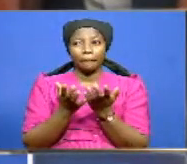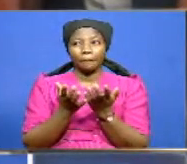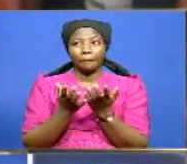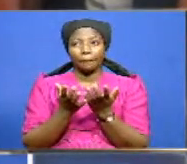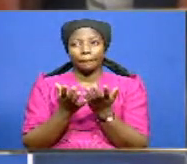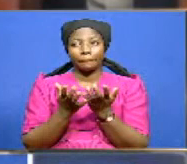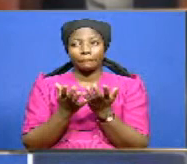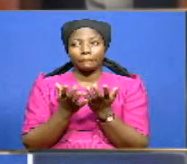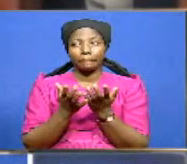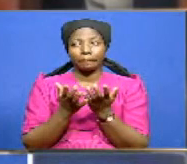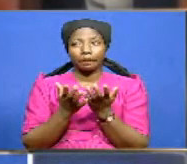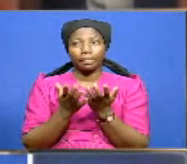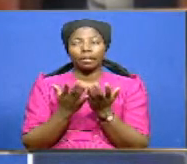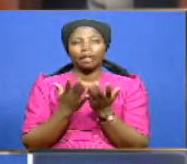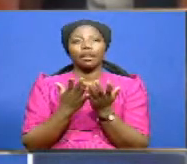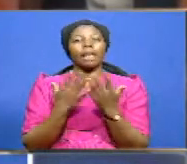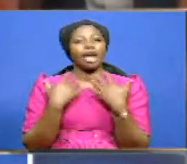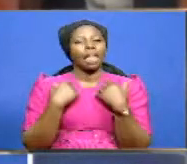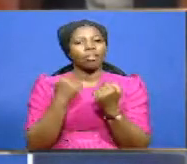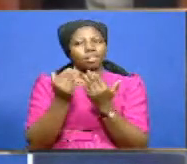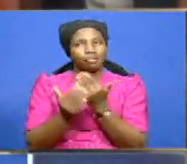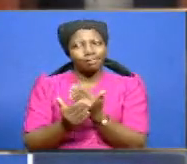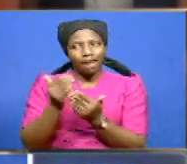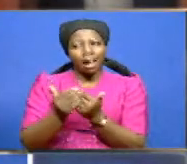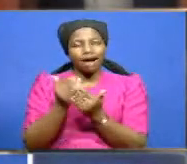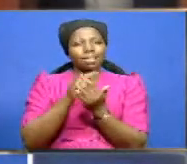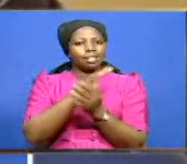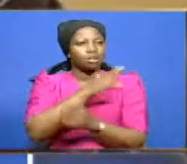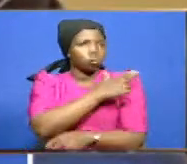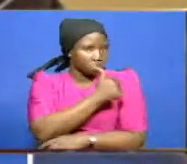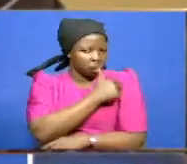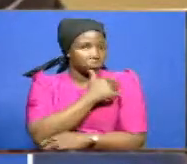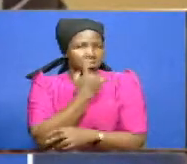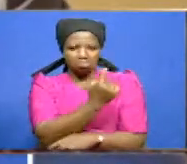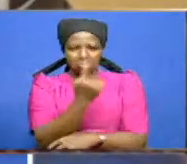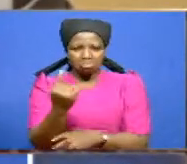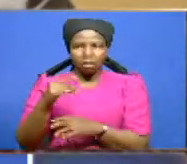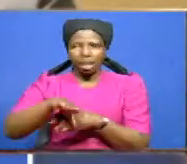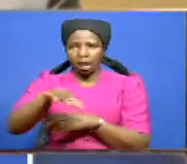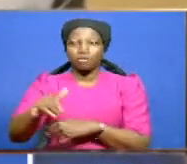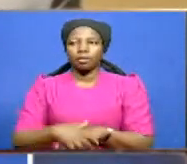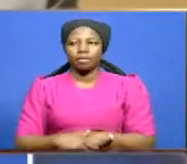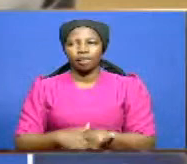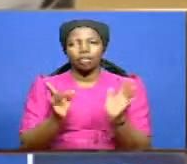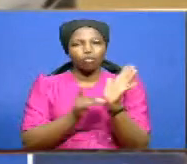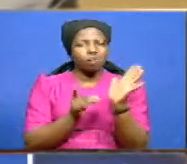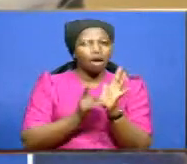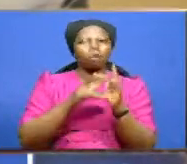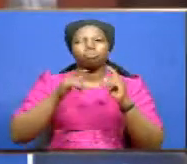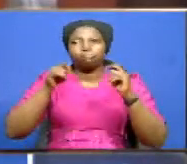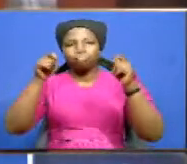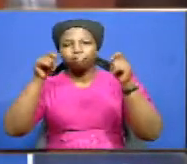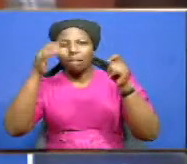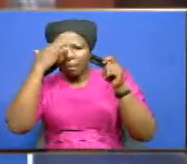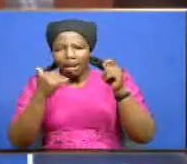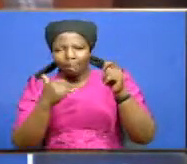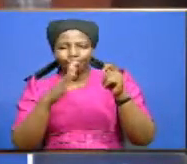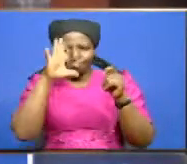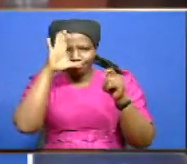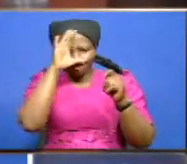provision of healthcare facilities in each and every single county. The doctors are protesting lack of medical insurance, workman